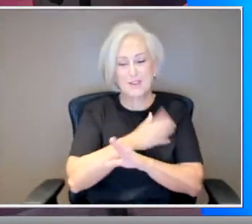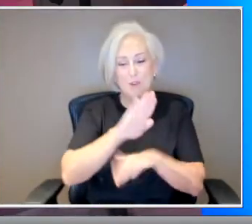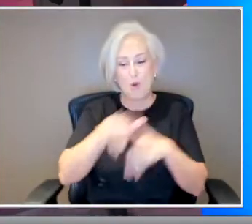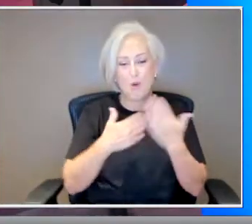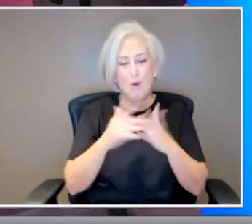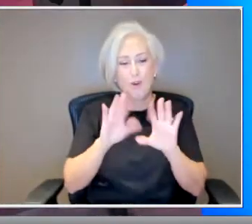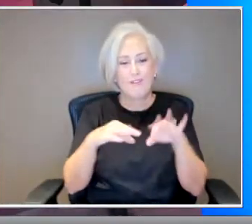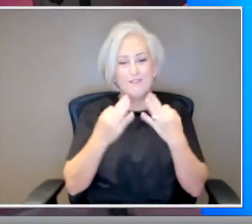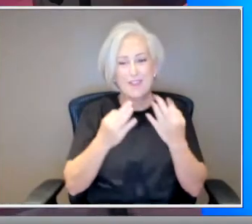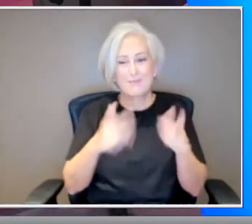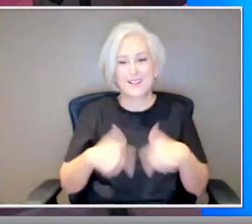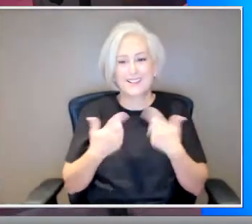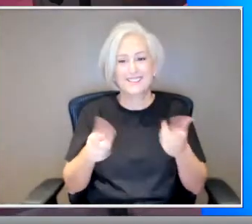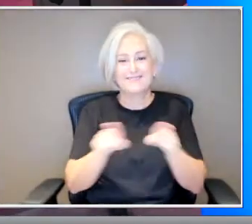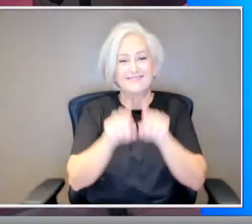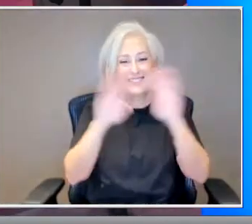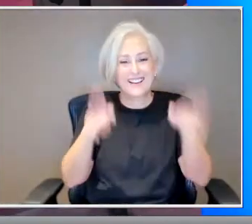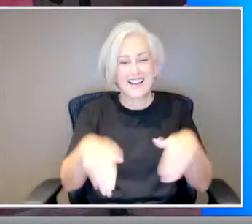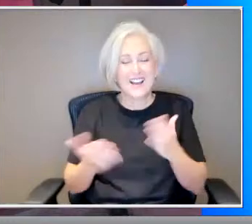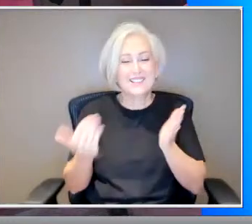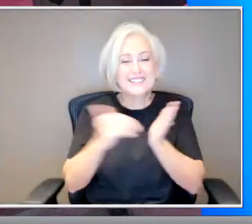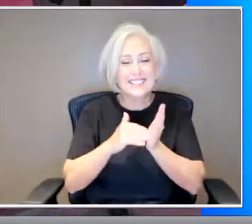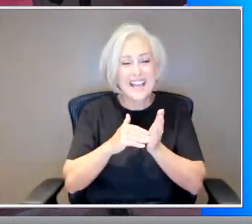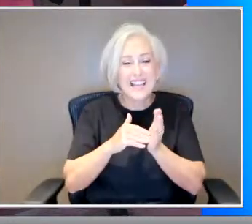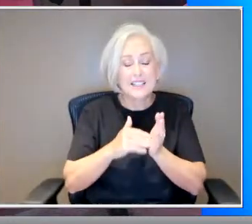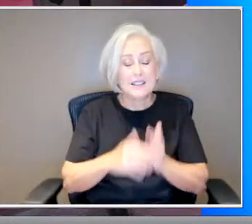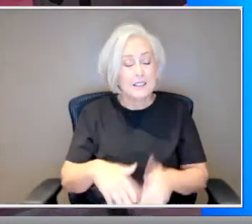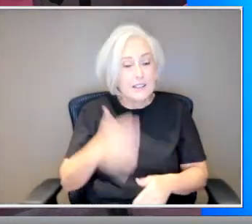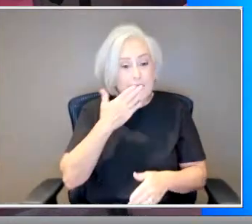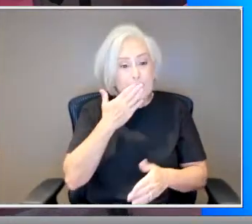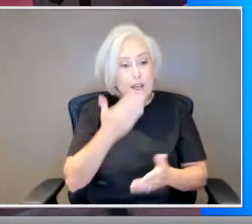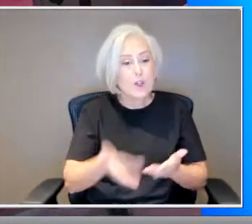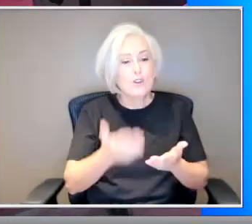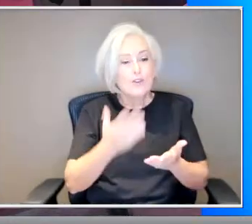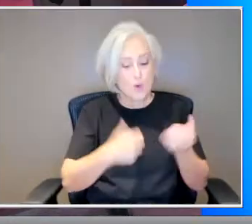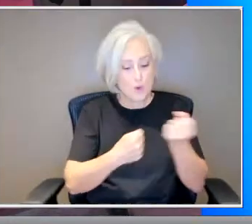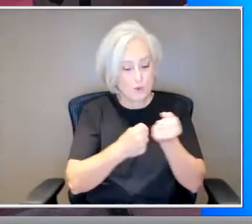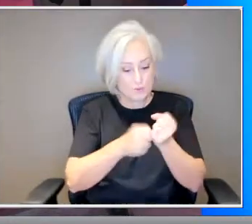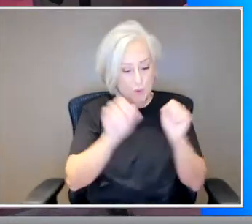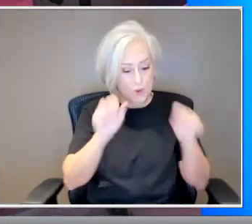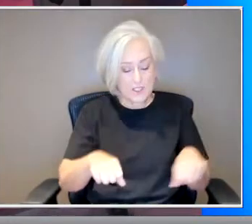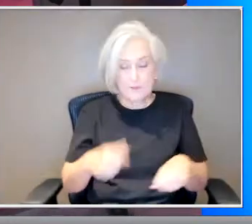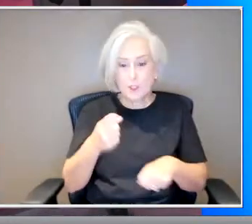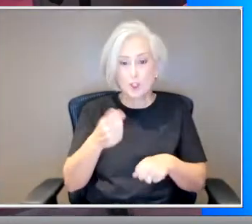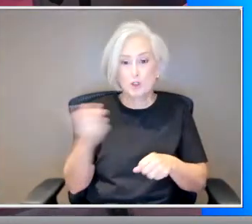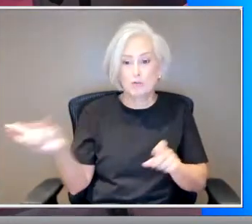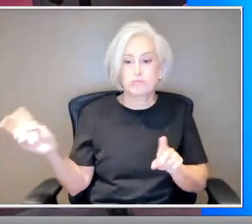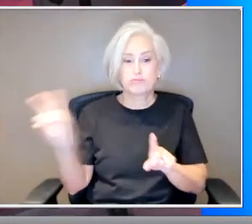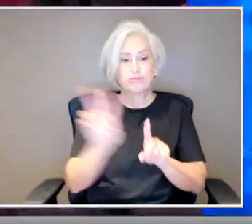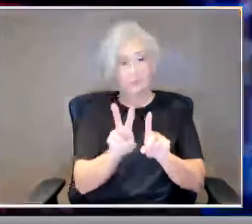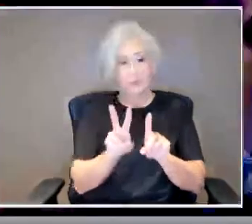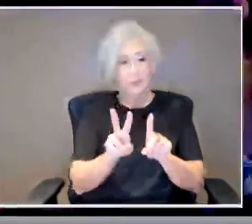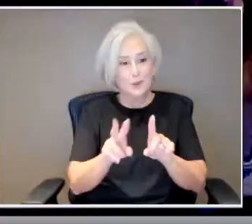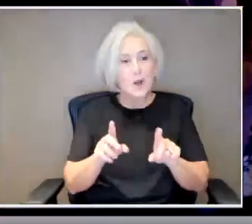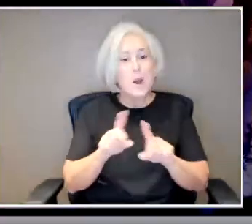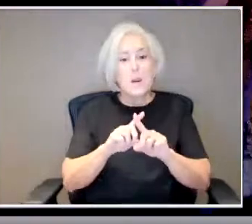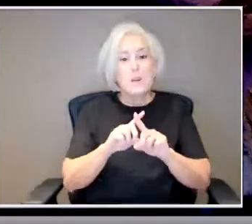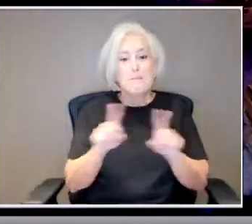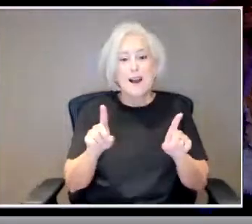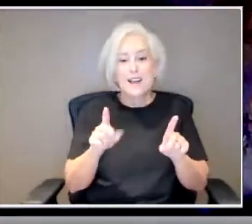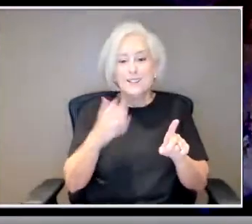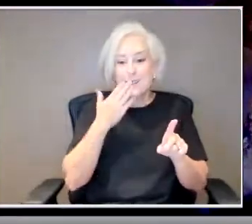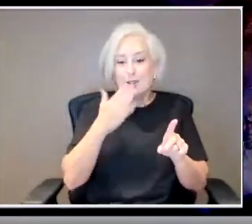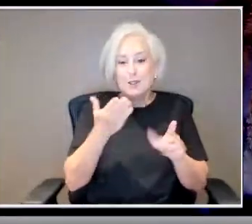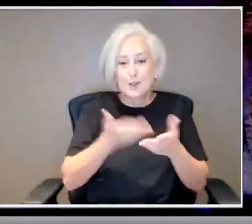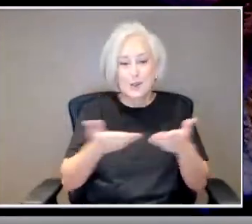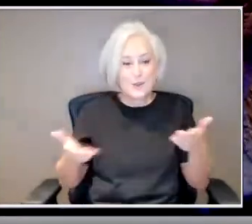systems, thank God for support systems, because you brought 2. If we brought your whole support system, we wouldn't be able to fit in this studio. No. But we do have 2 very important people who are in